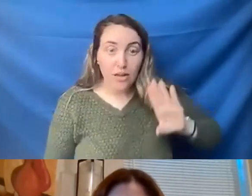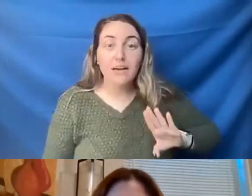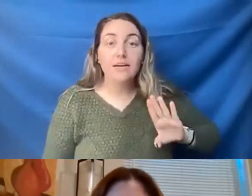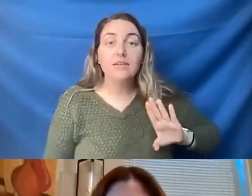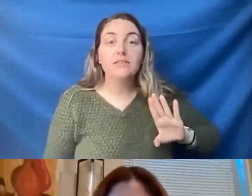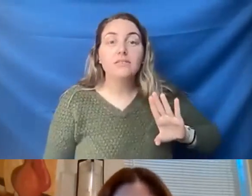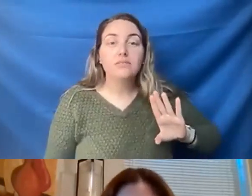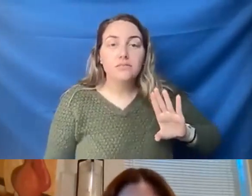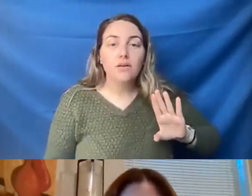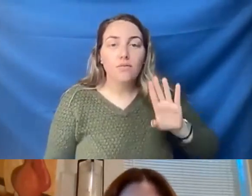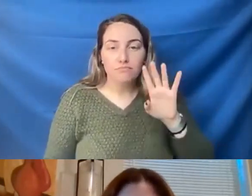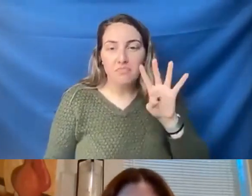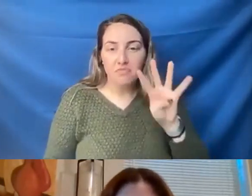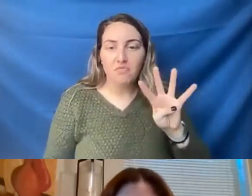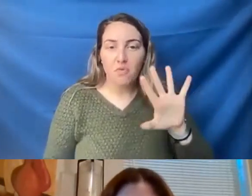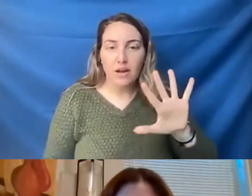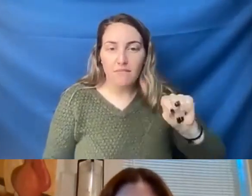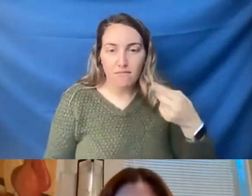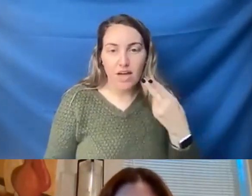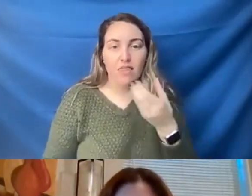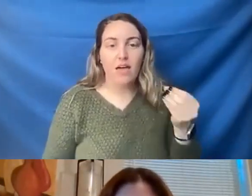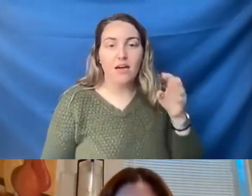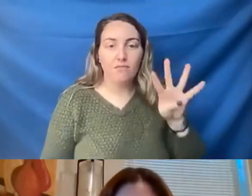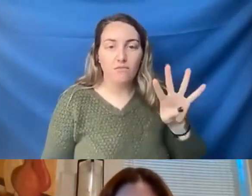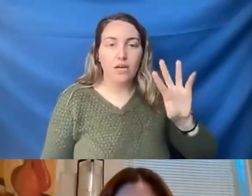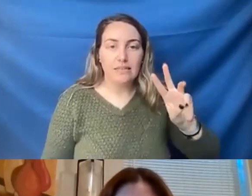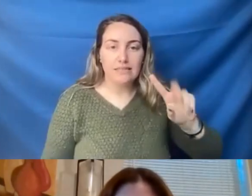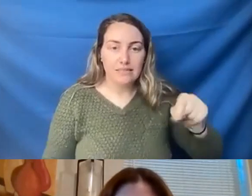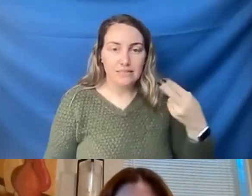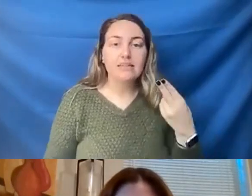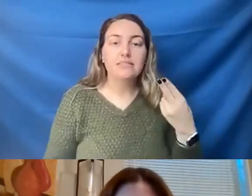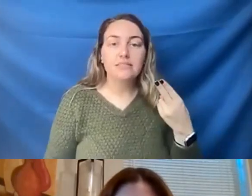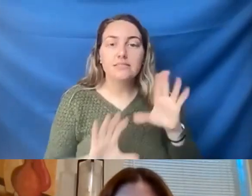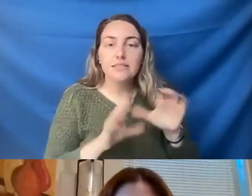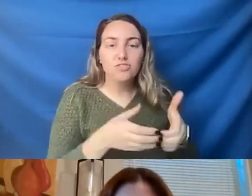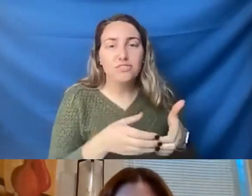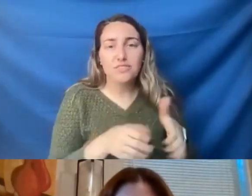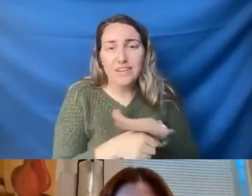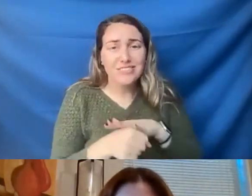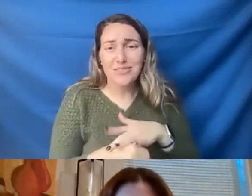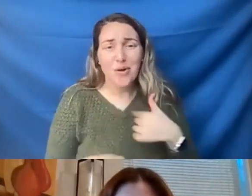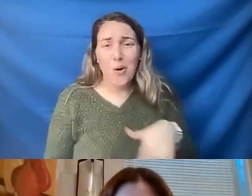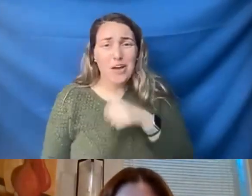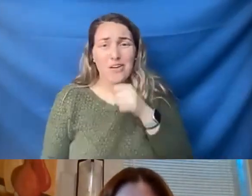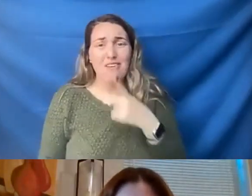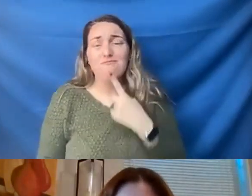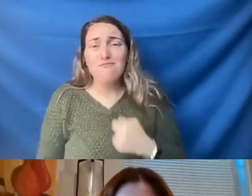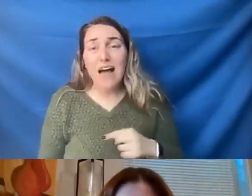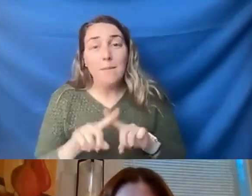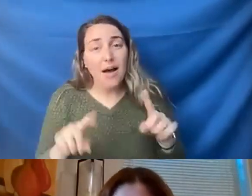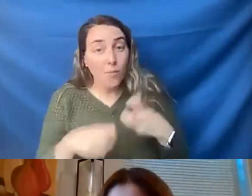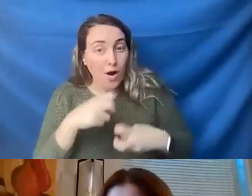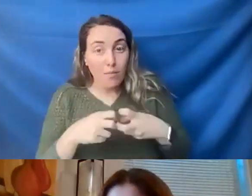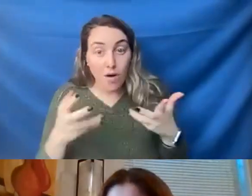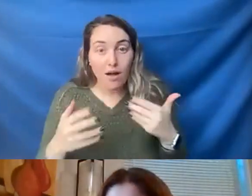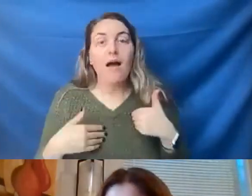Assembly districts, we're not really that red. It's like the problem is you have a lot of Russian, you